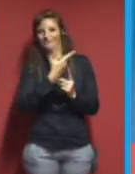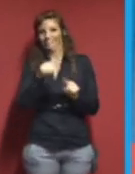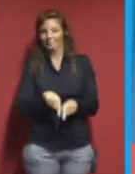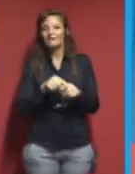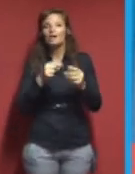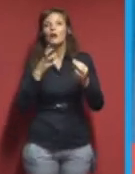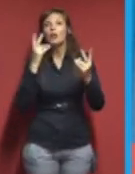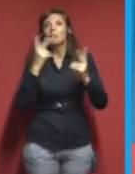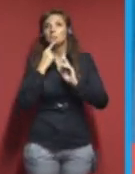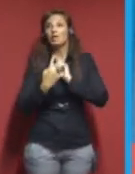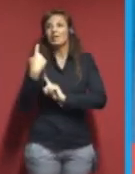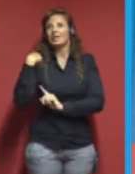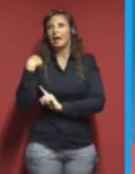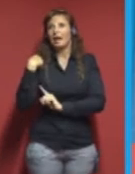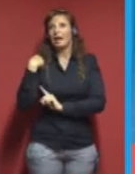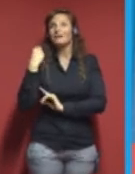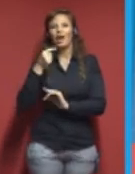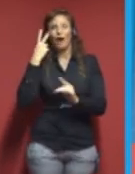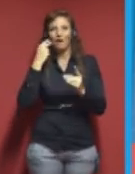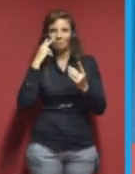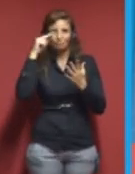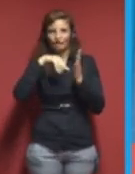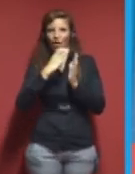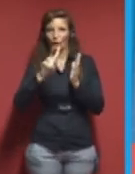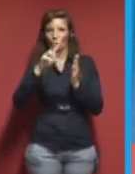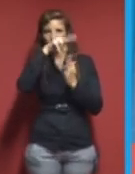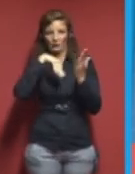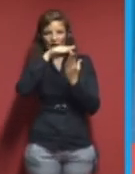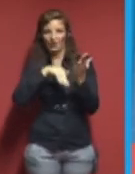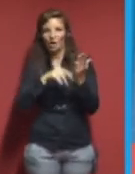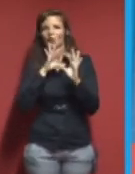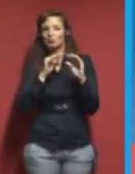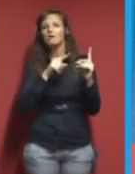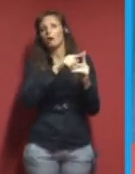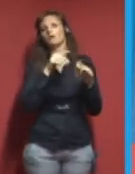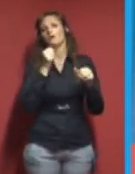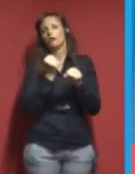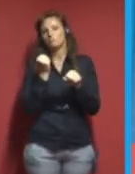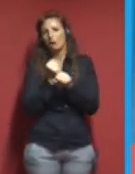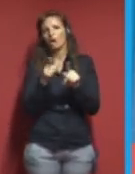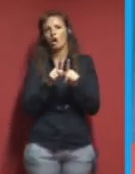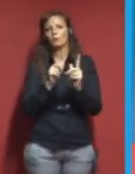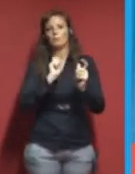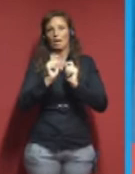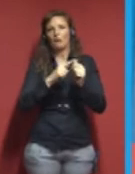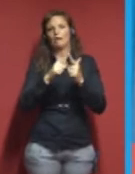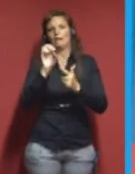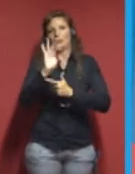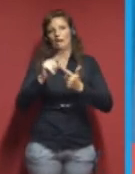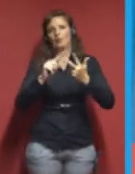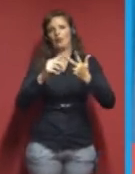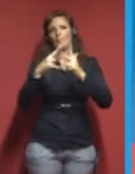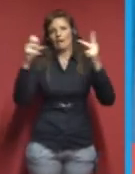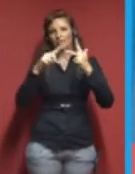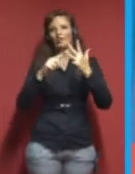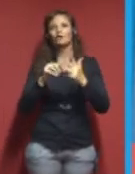quite interesting because it says marketer, maker, entrepreneur, DJ, salsa dancer and teacher, but